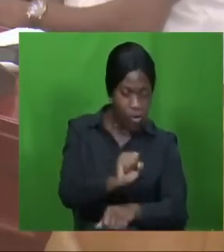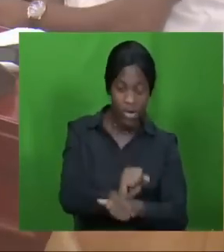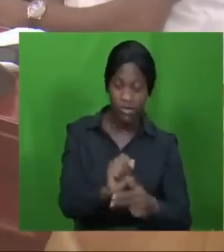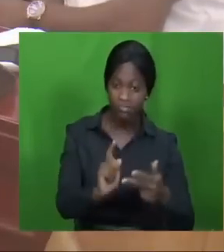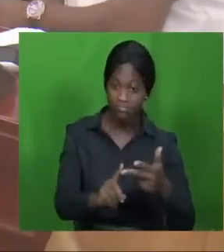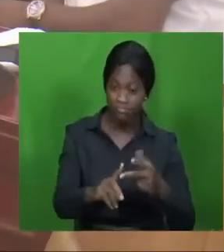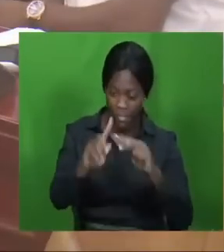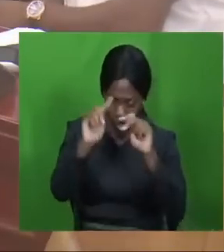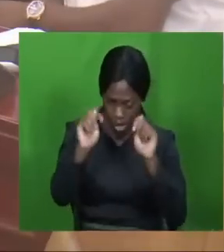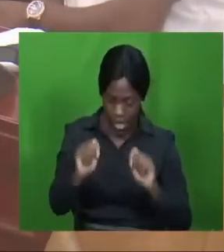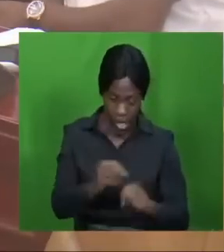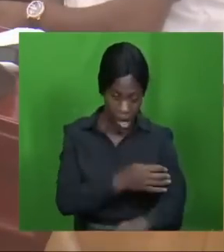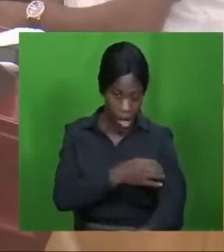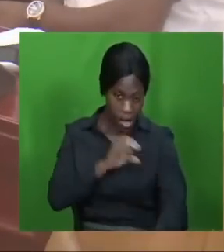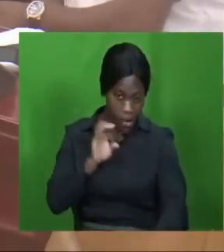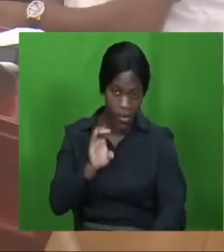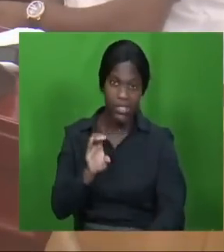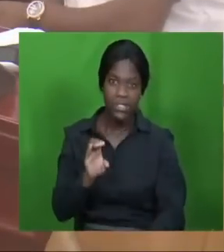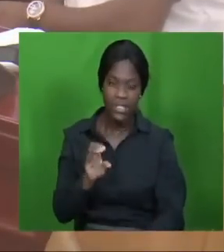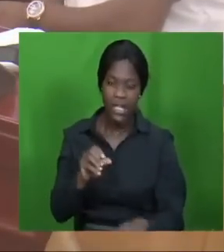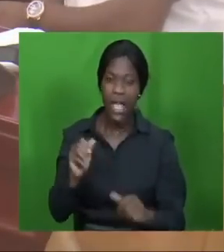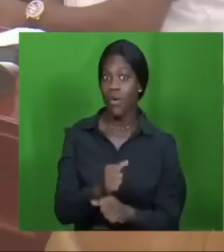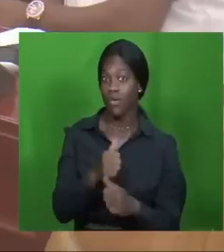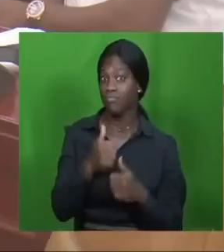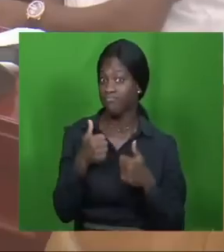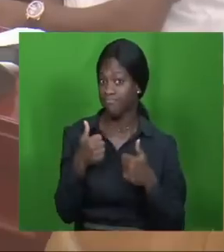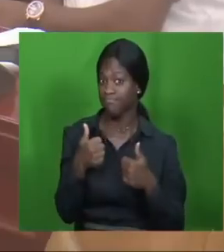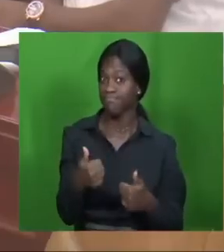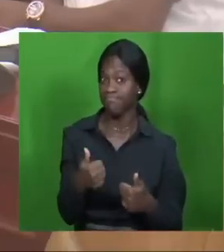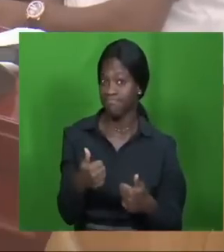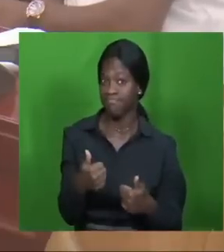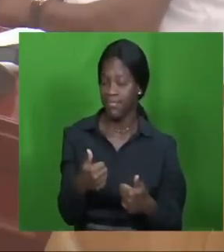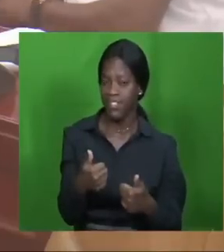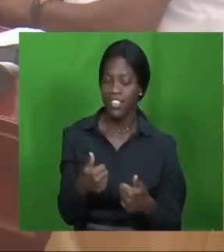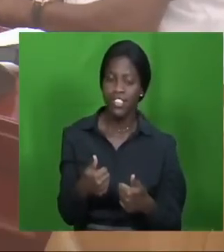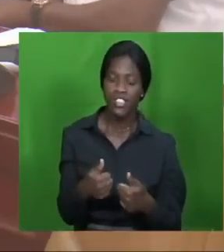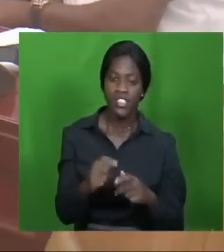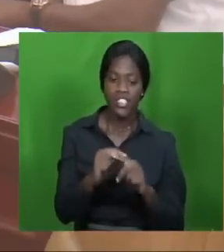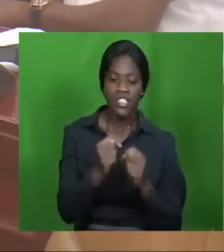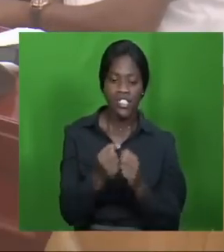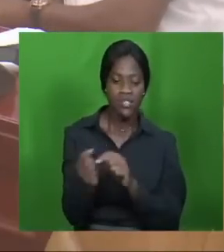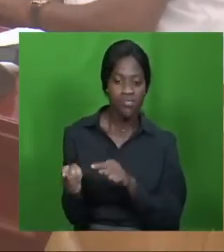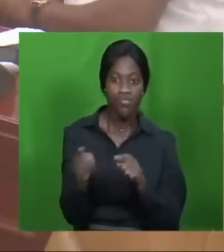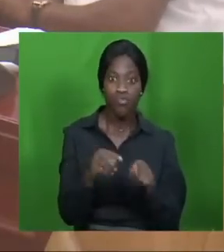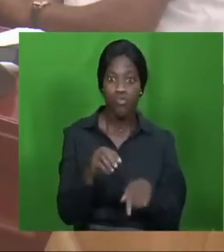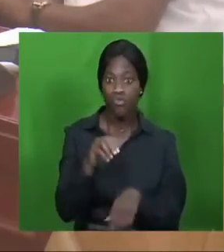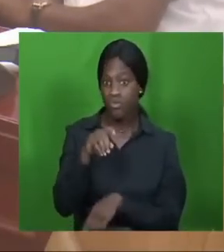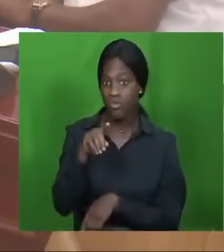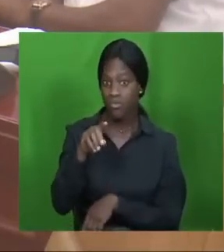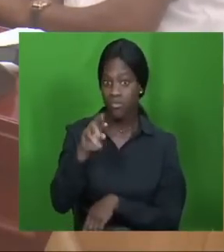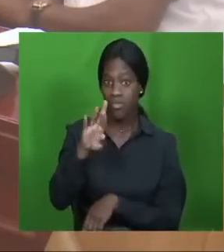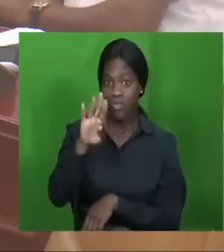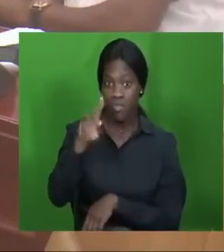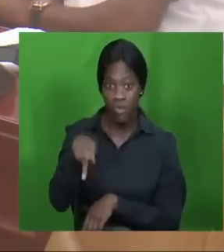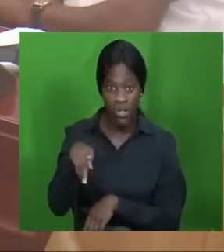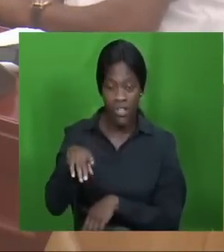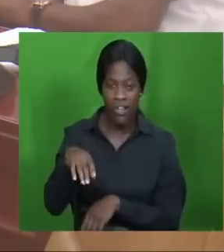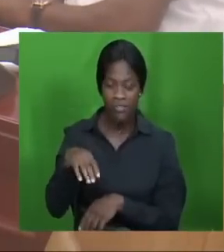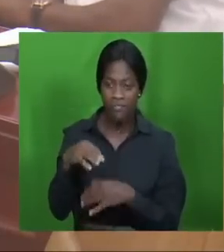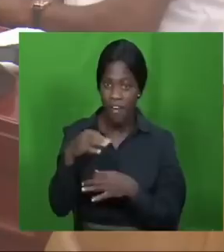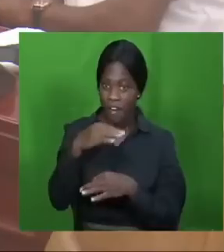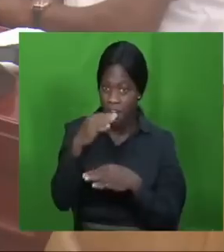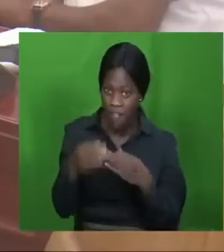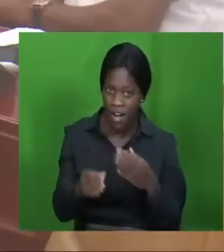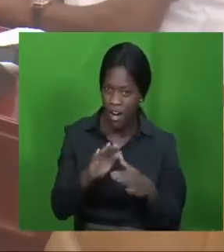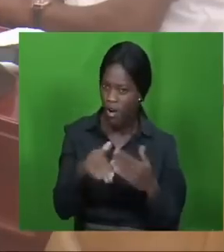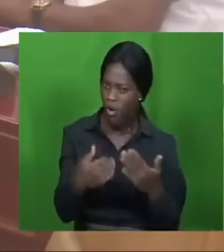places. And those teams that went to quarterfinals, the semi-final, and the finals demonstrated these attributes that I'm